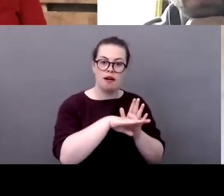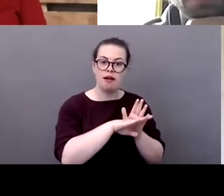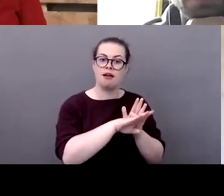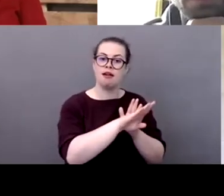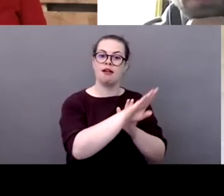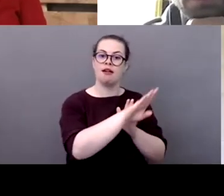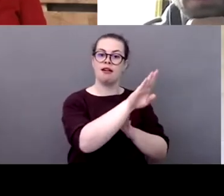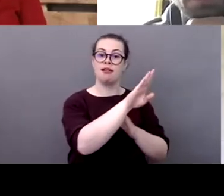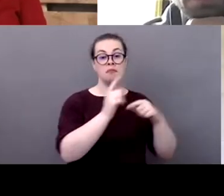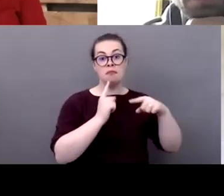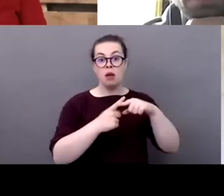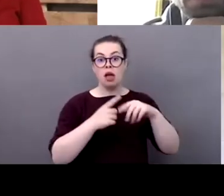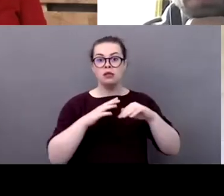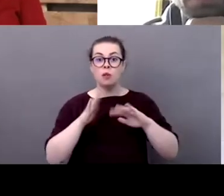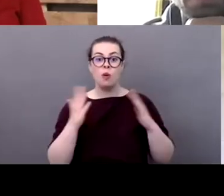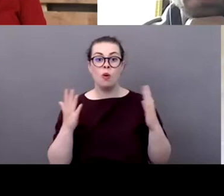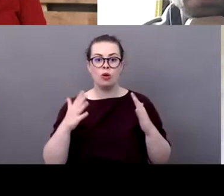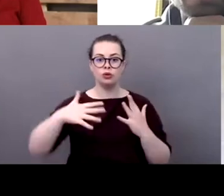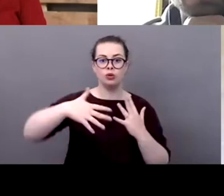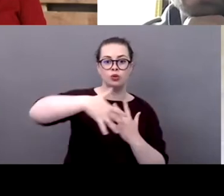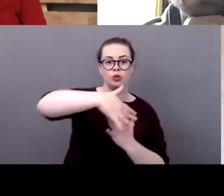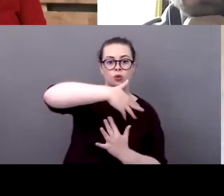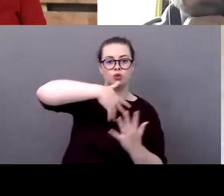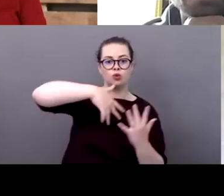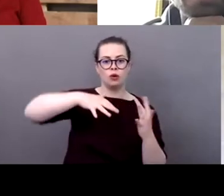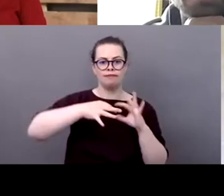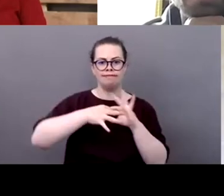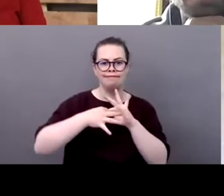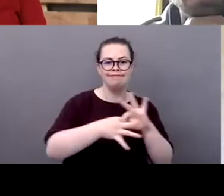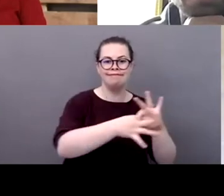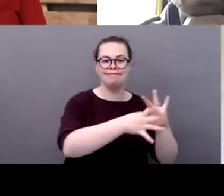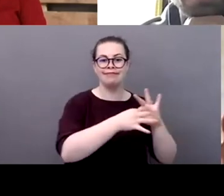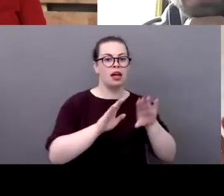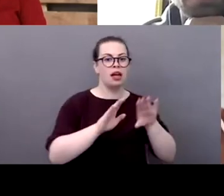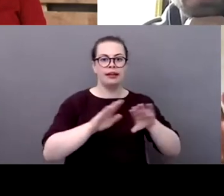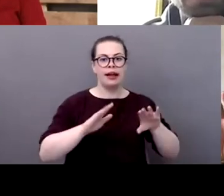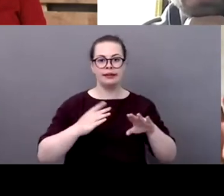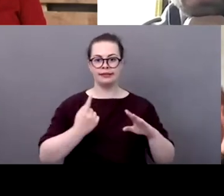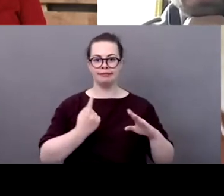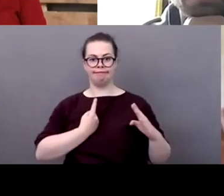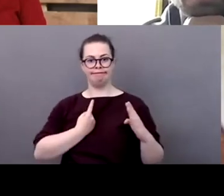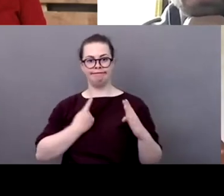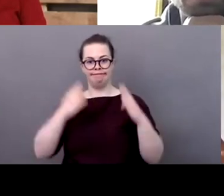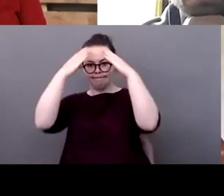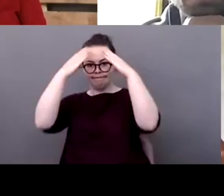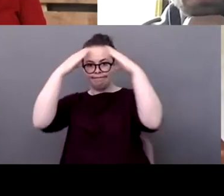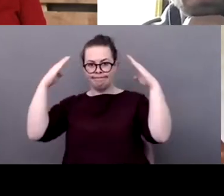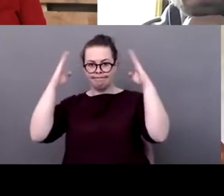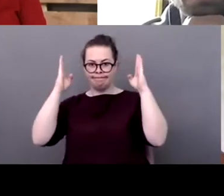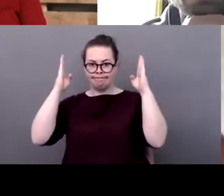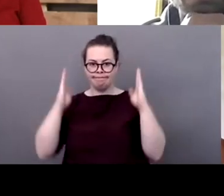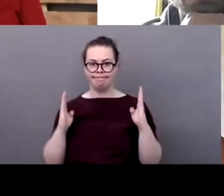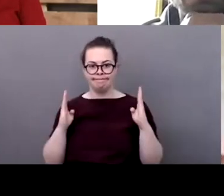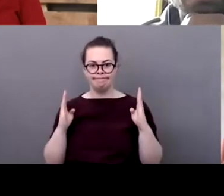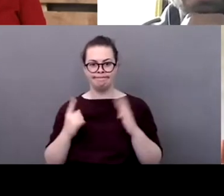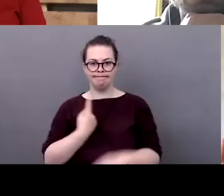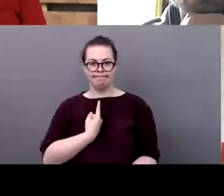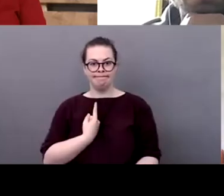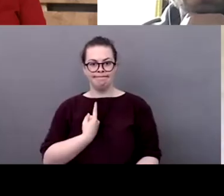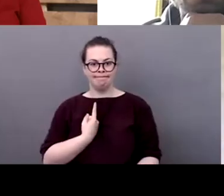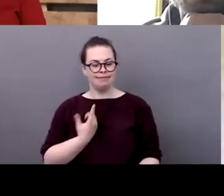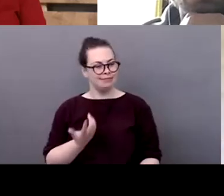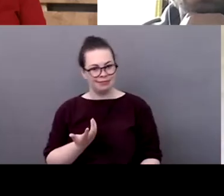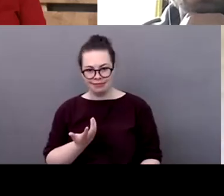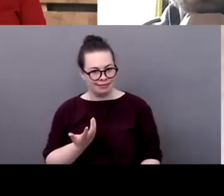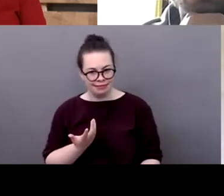social connectedness. So there are all these, I think, benefits to celebrate as well of what we stand to